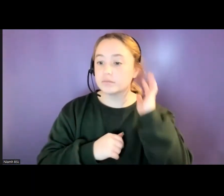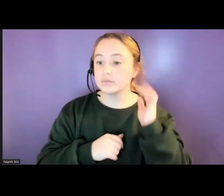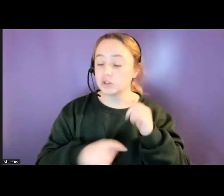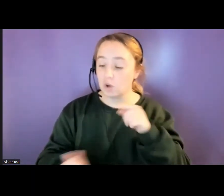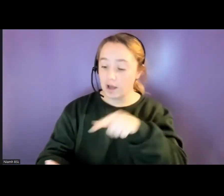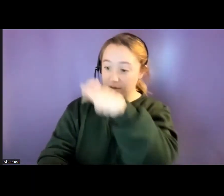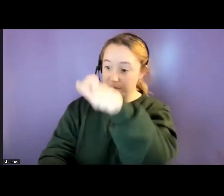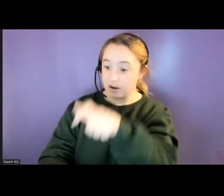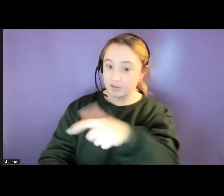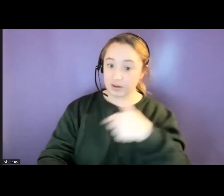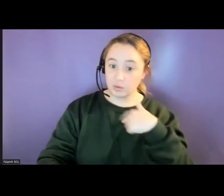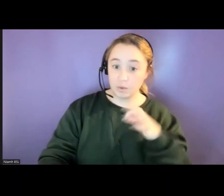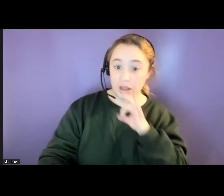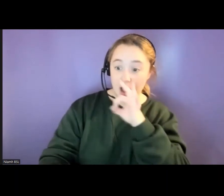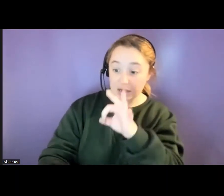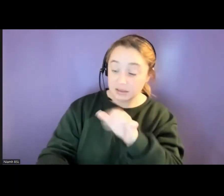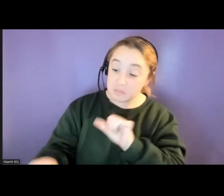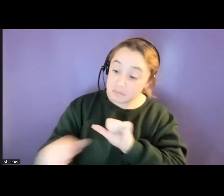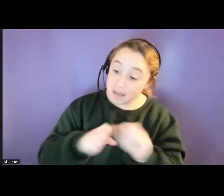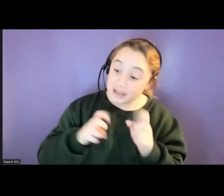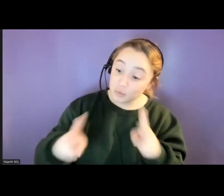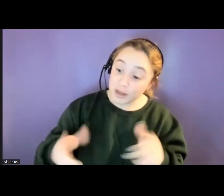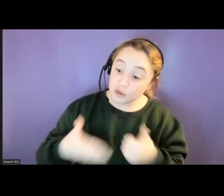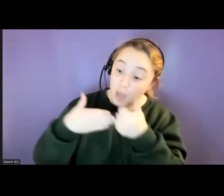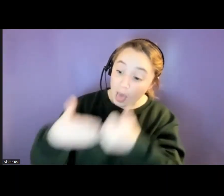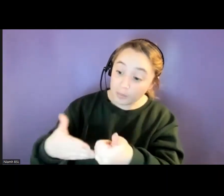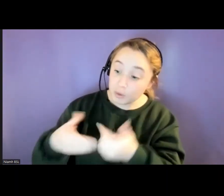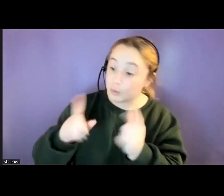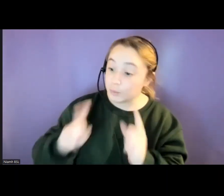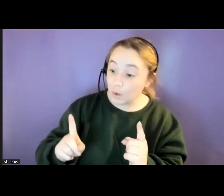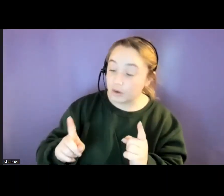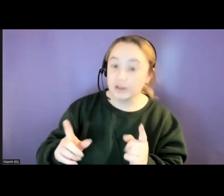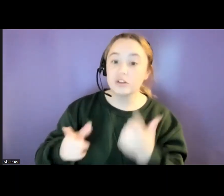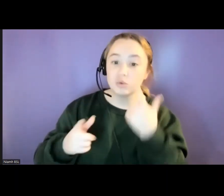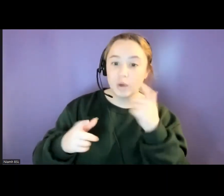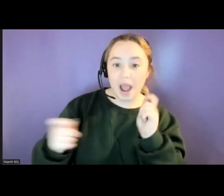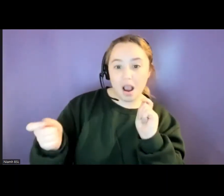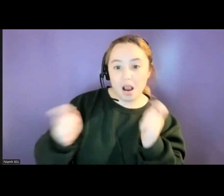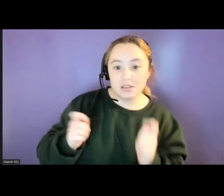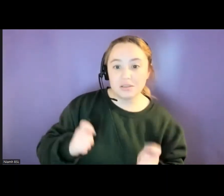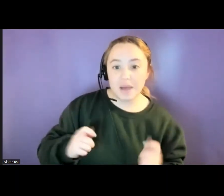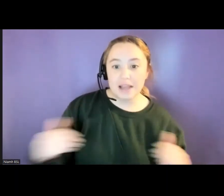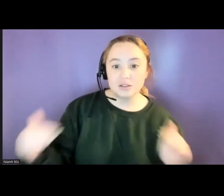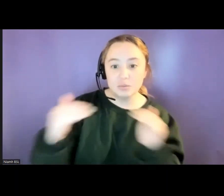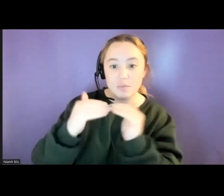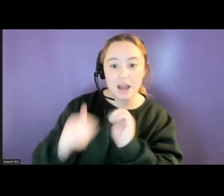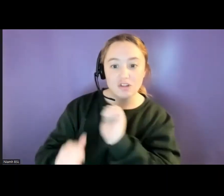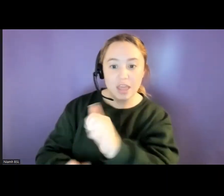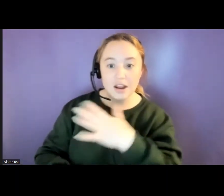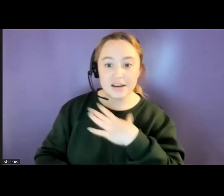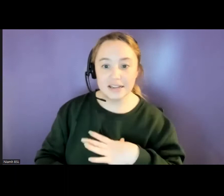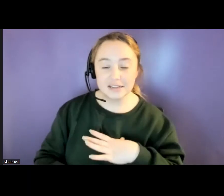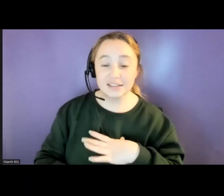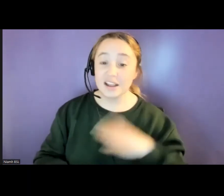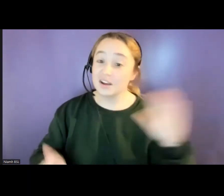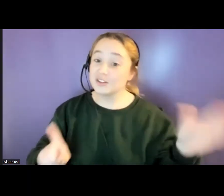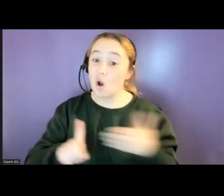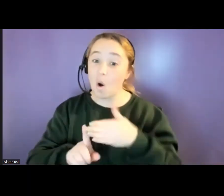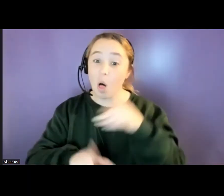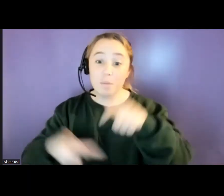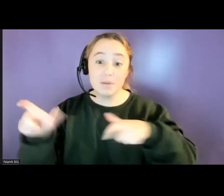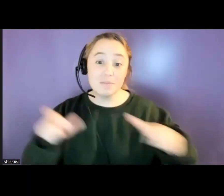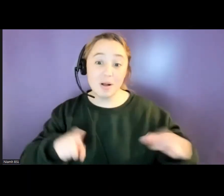them, to make sure that we customise that assistance to every individual, because everyone has different